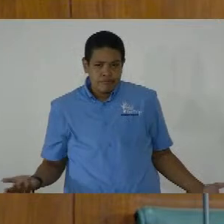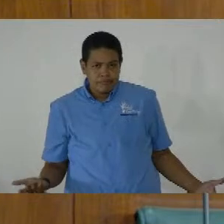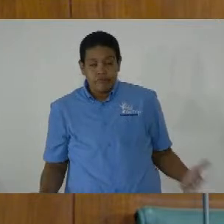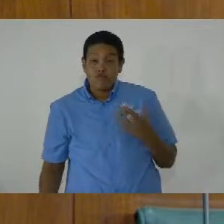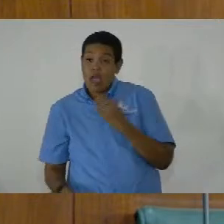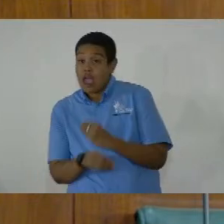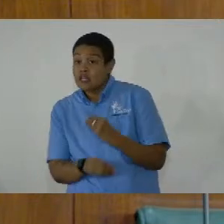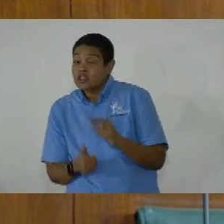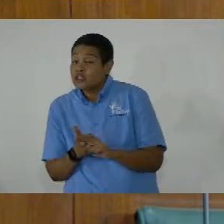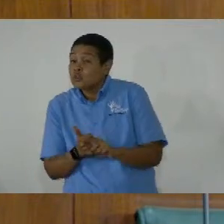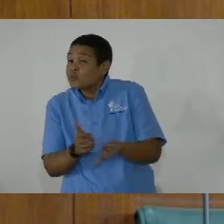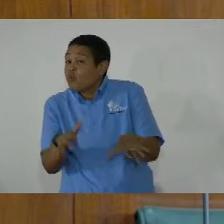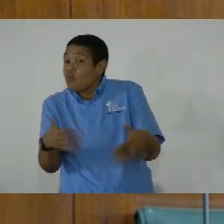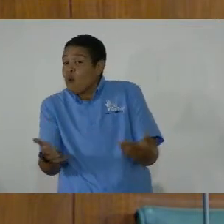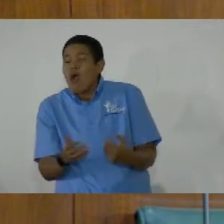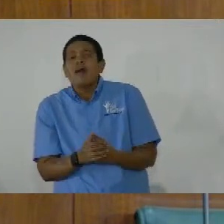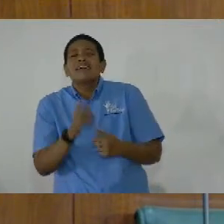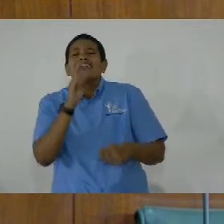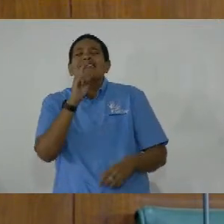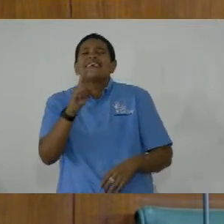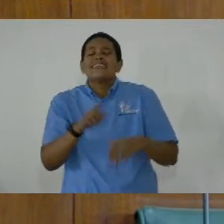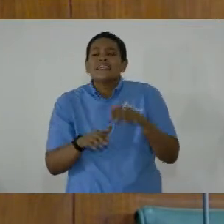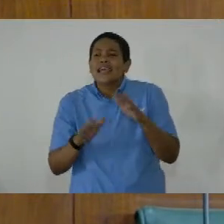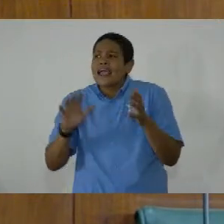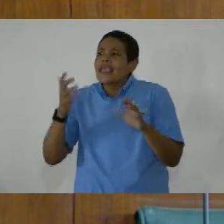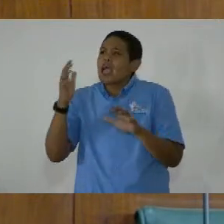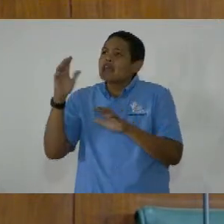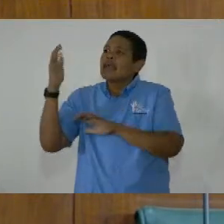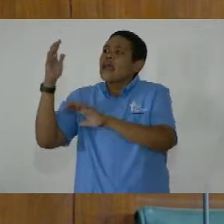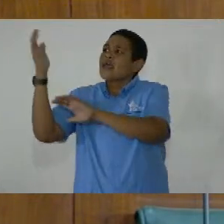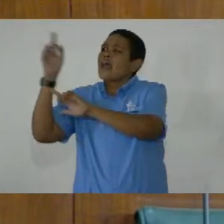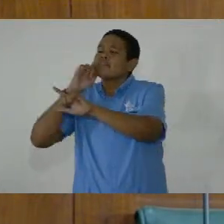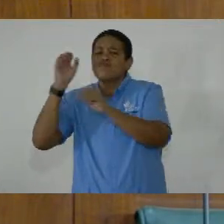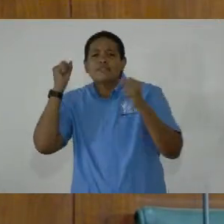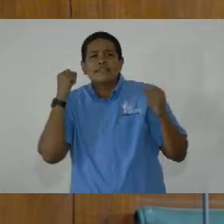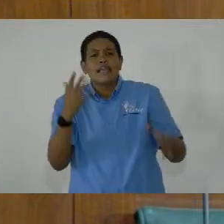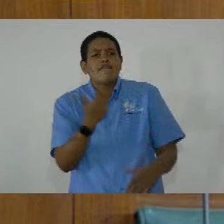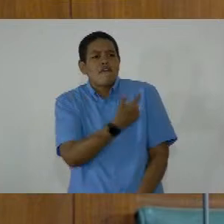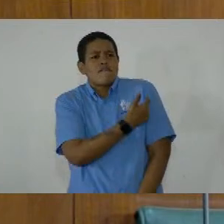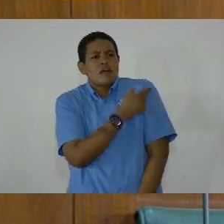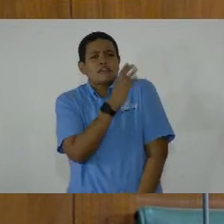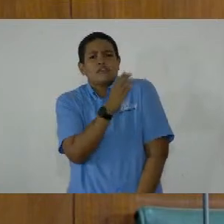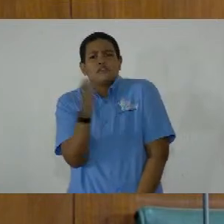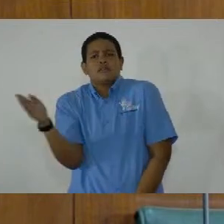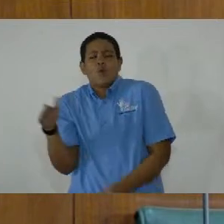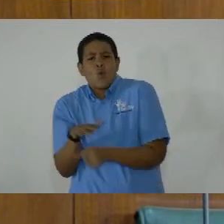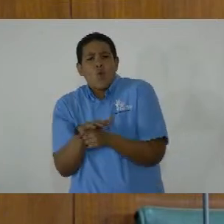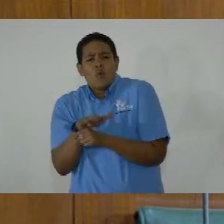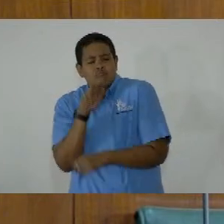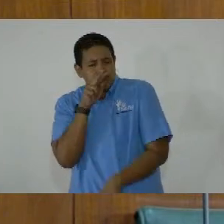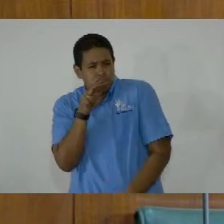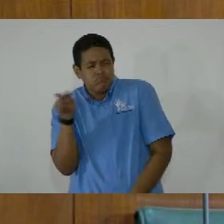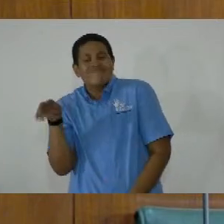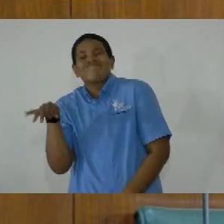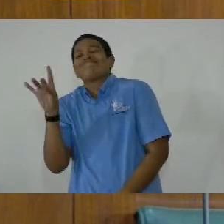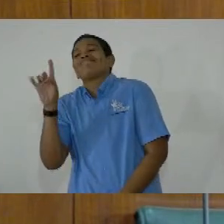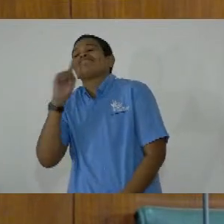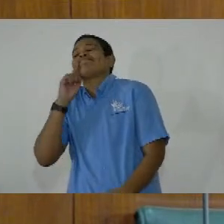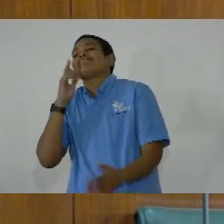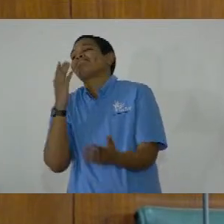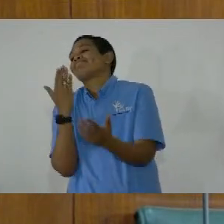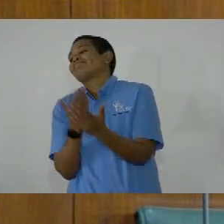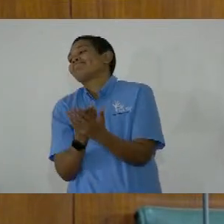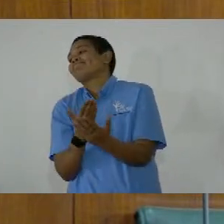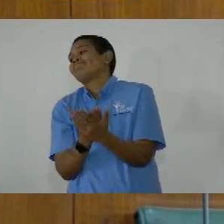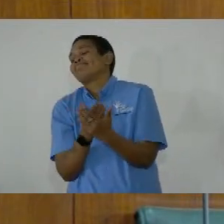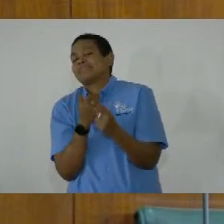Additionally, Madam Speaker, the scenes of chaos at several of the vaccine sites bear testimony to the